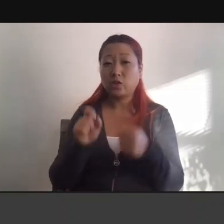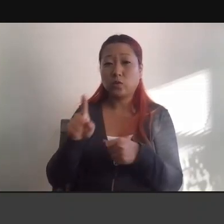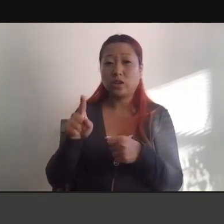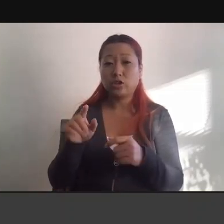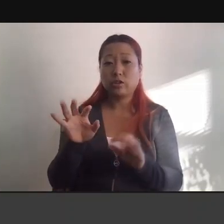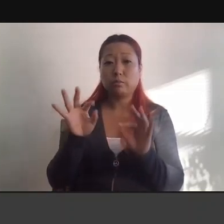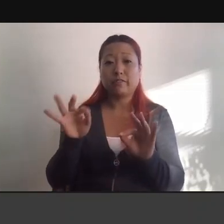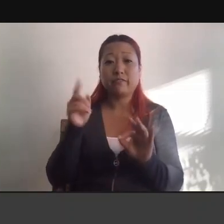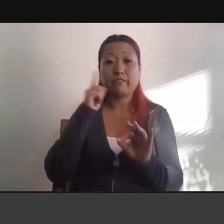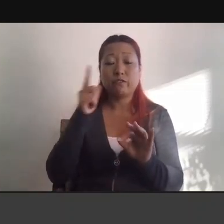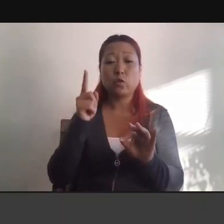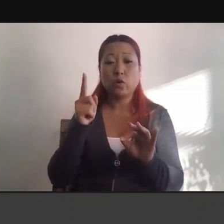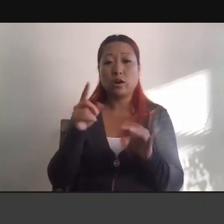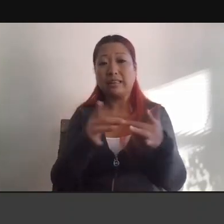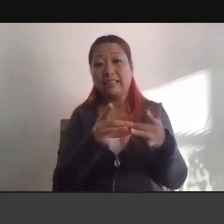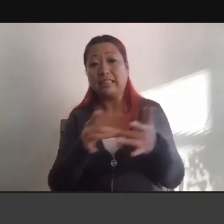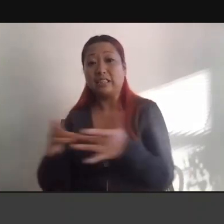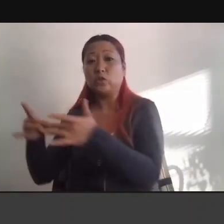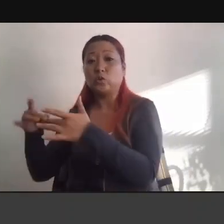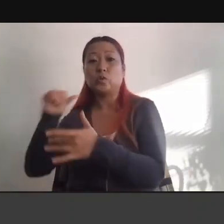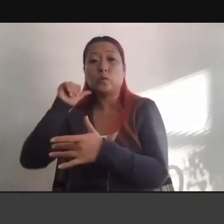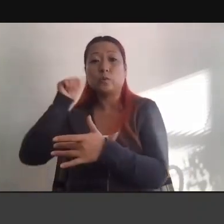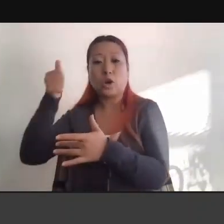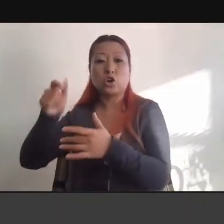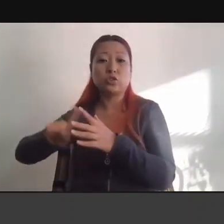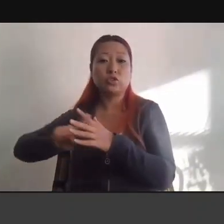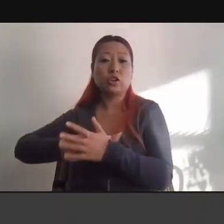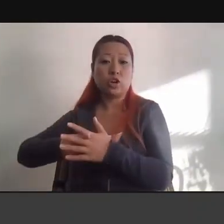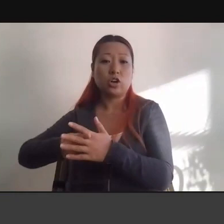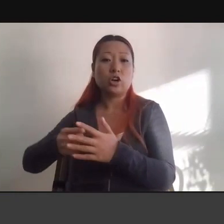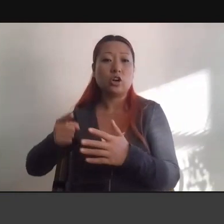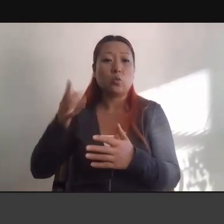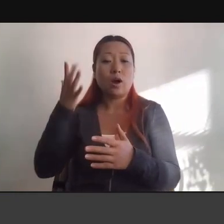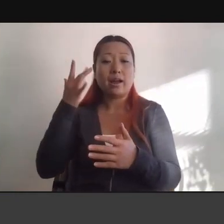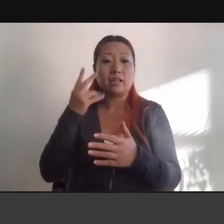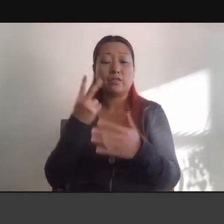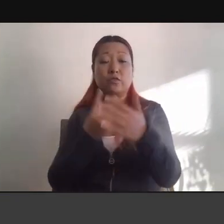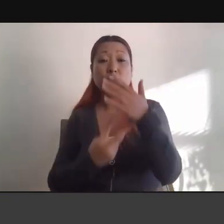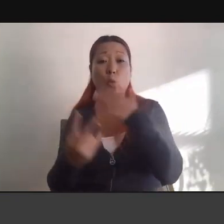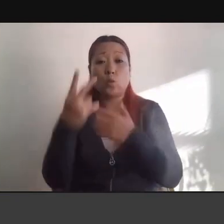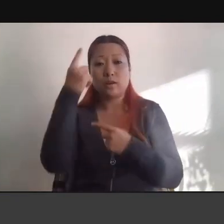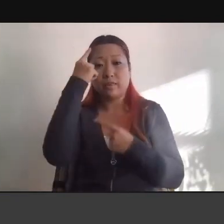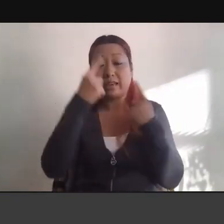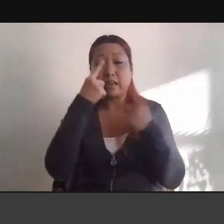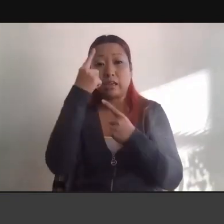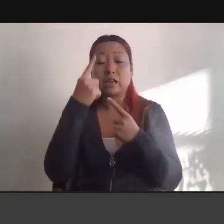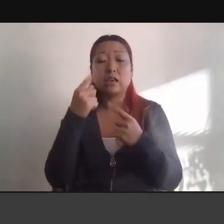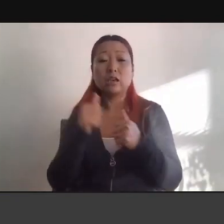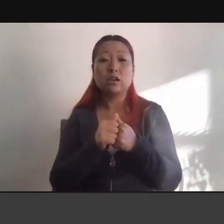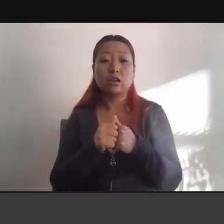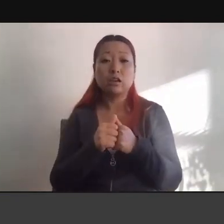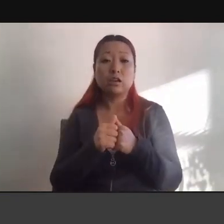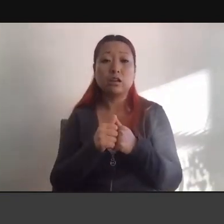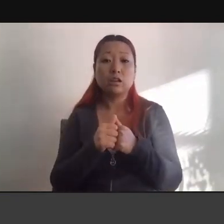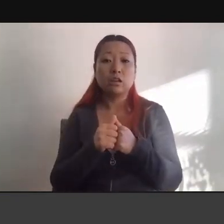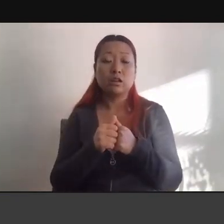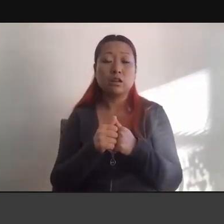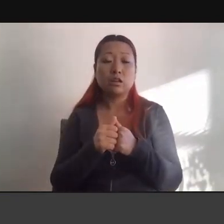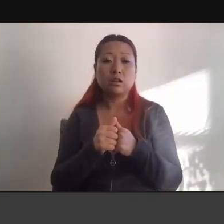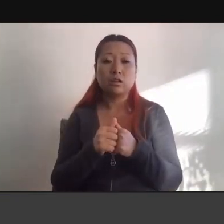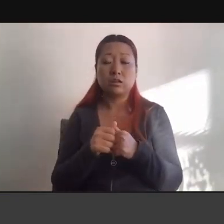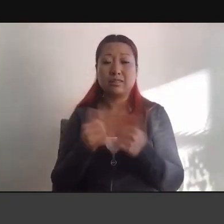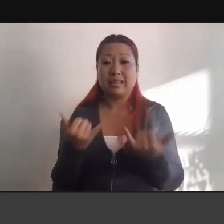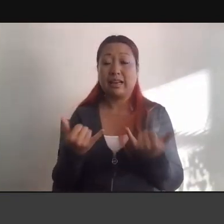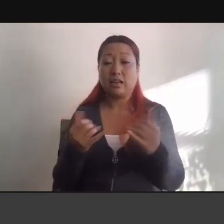tomorrow, because it really is very forward thinking. And that's, today has been a look at what's, a day in the life sort